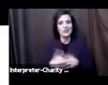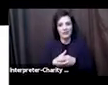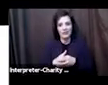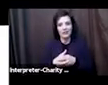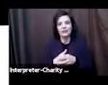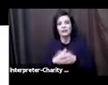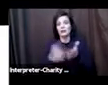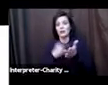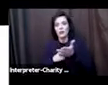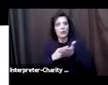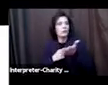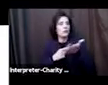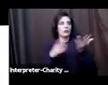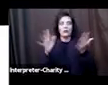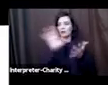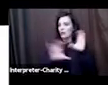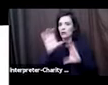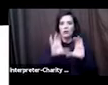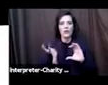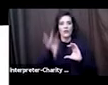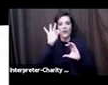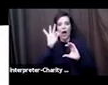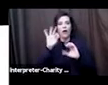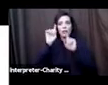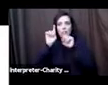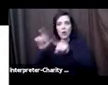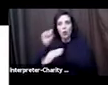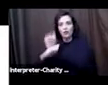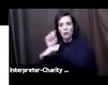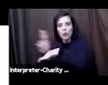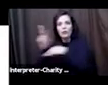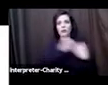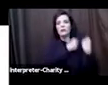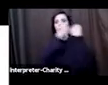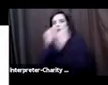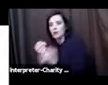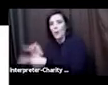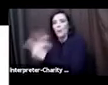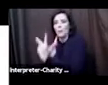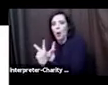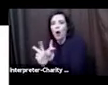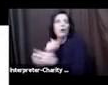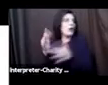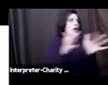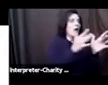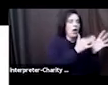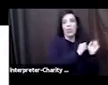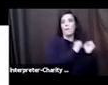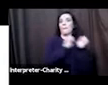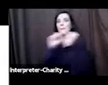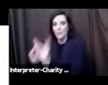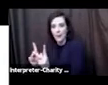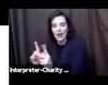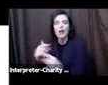to trek down to Temple to borrow a device and then remembering to take it back. We have